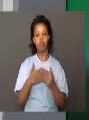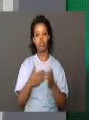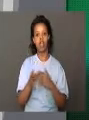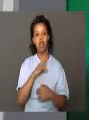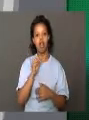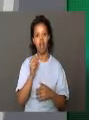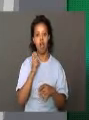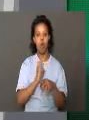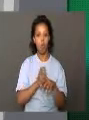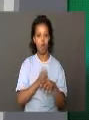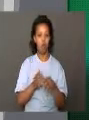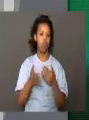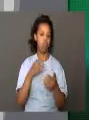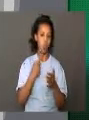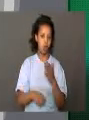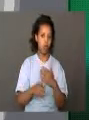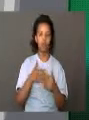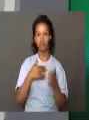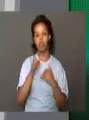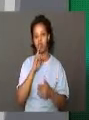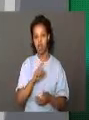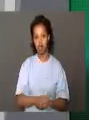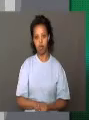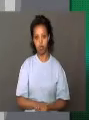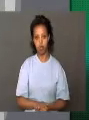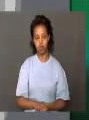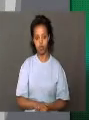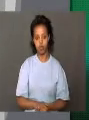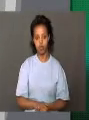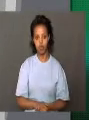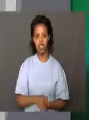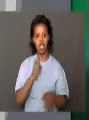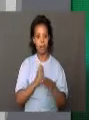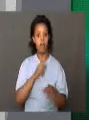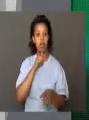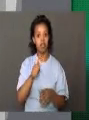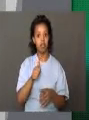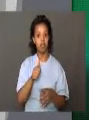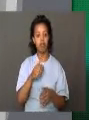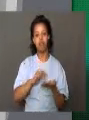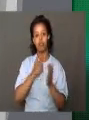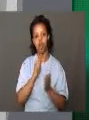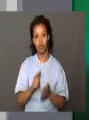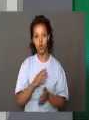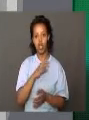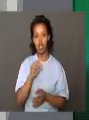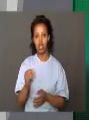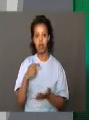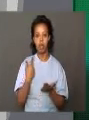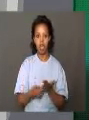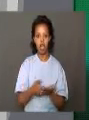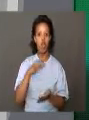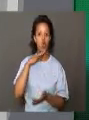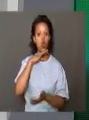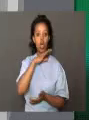method. It is an aerobic application in which the sewage is distributed